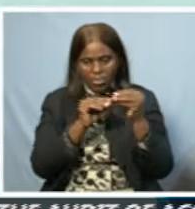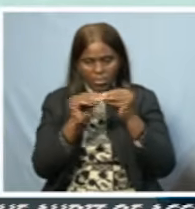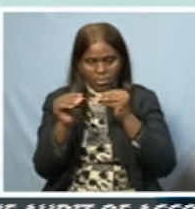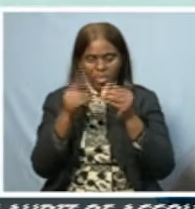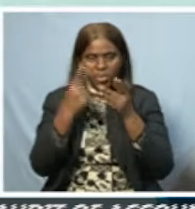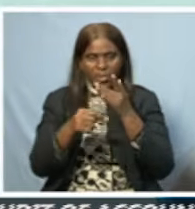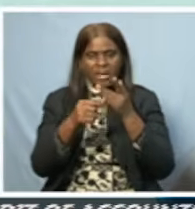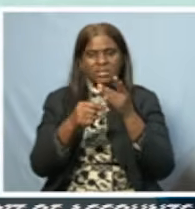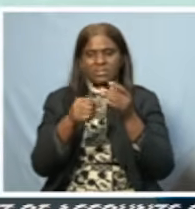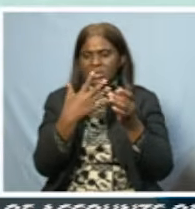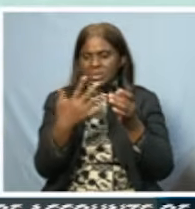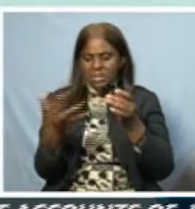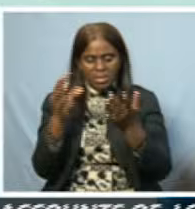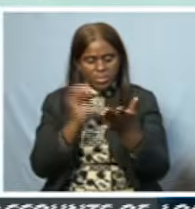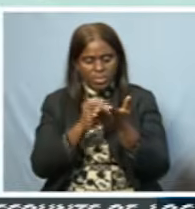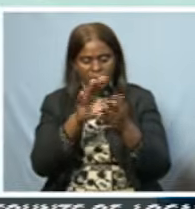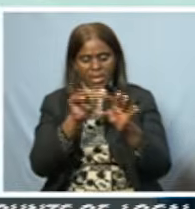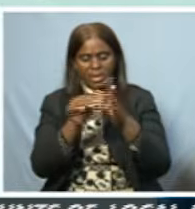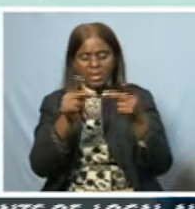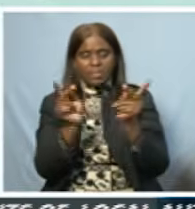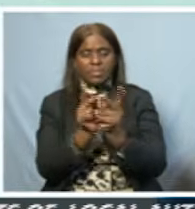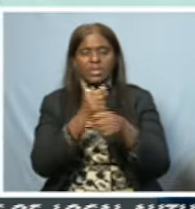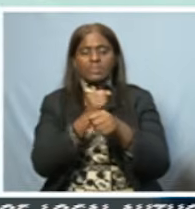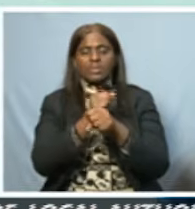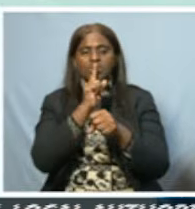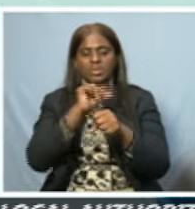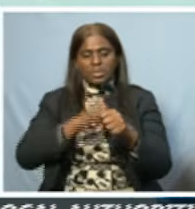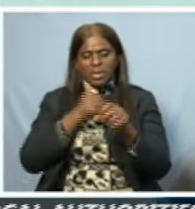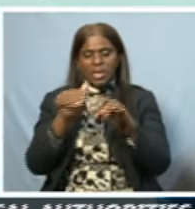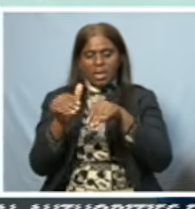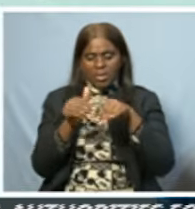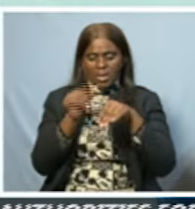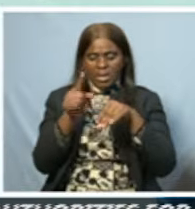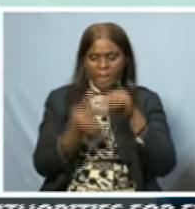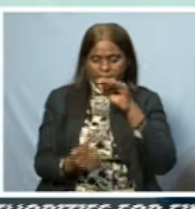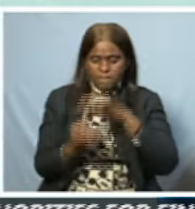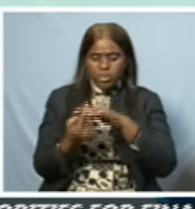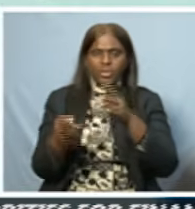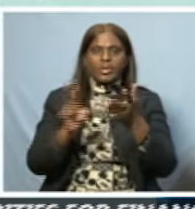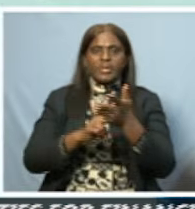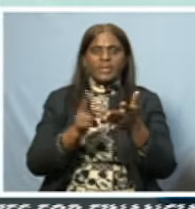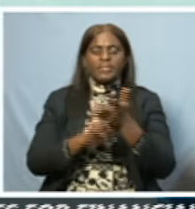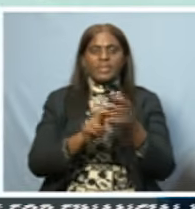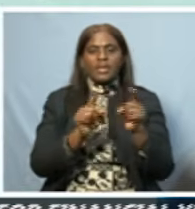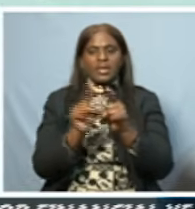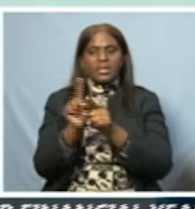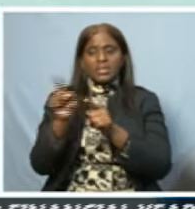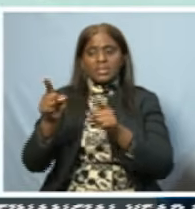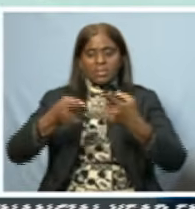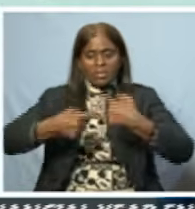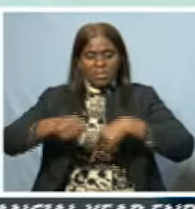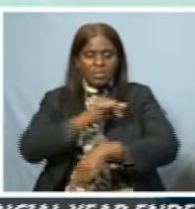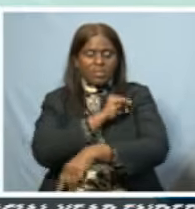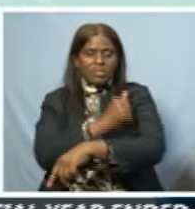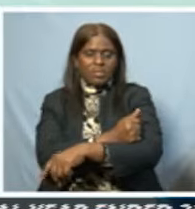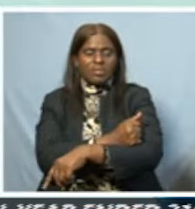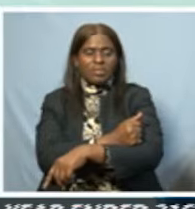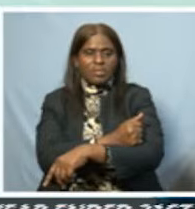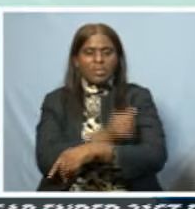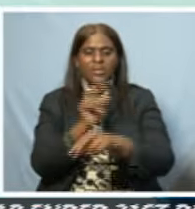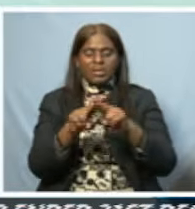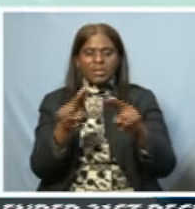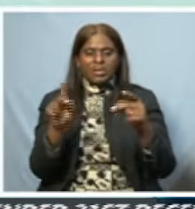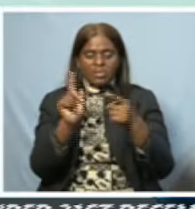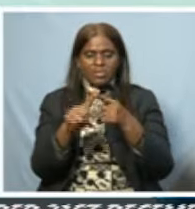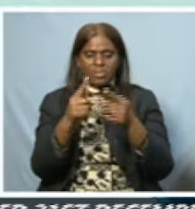What gadgets do we put in place to ensure that we avoid that kind of recurrence as the local authority? Chair,